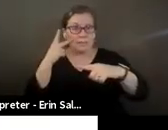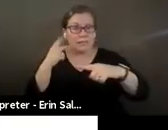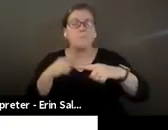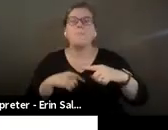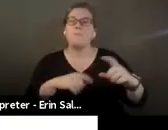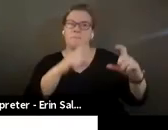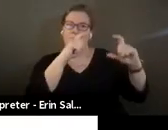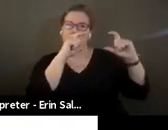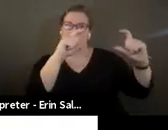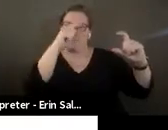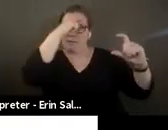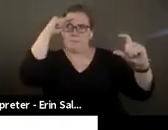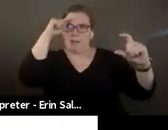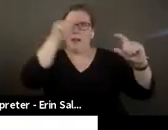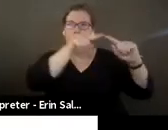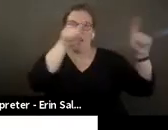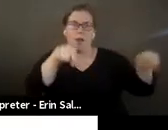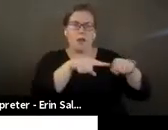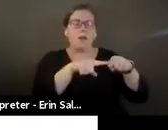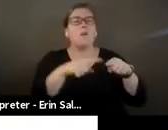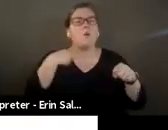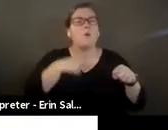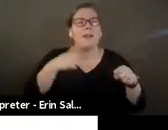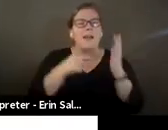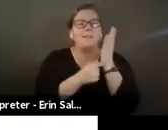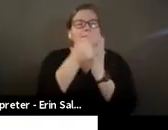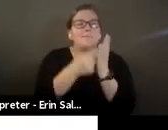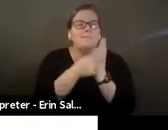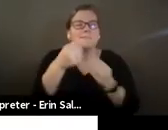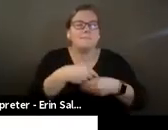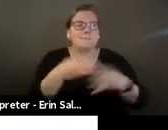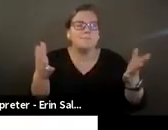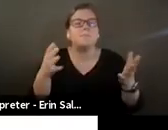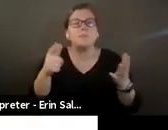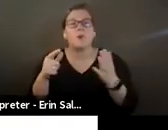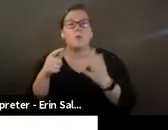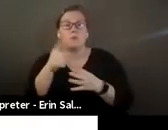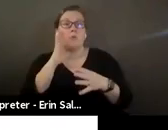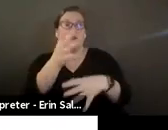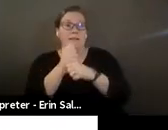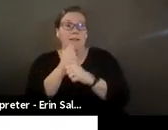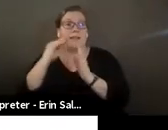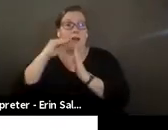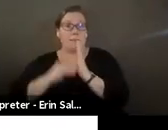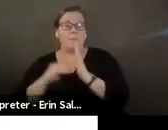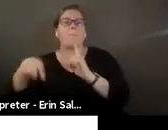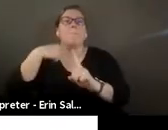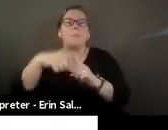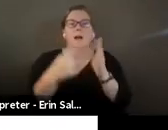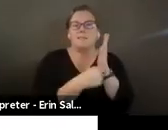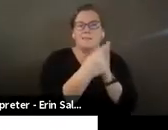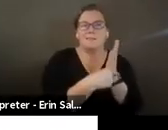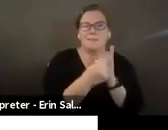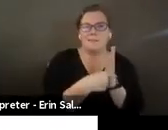you the product guide that we also supply with the application. The product guide